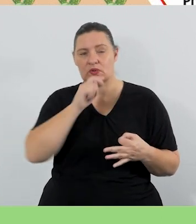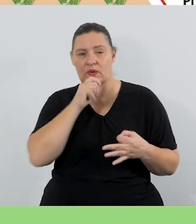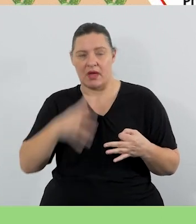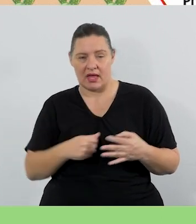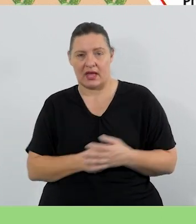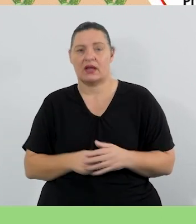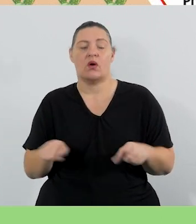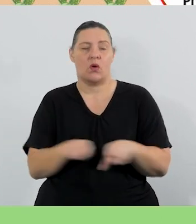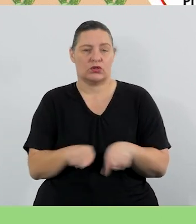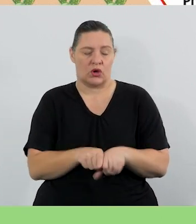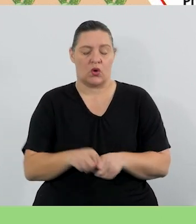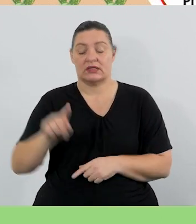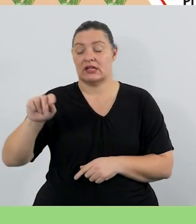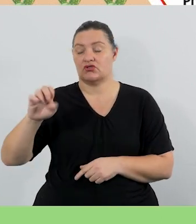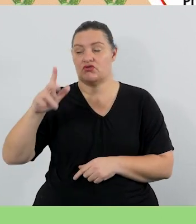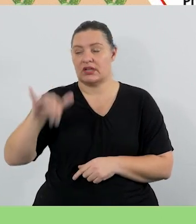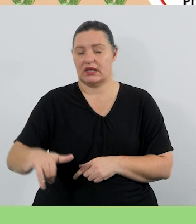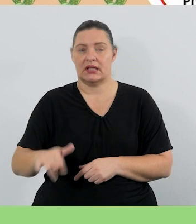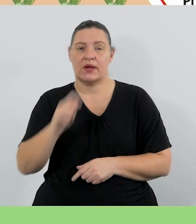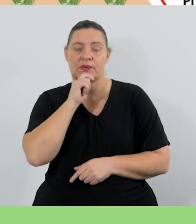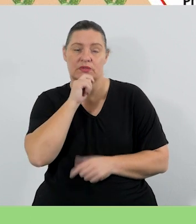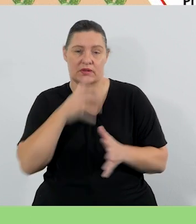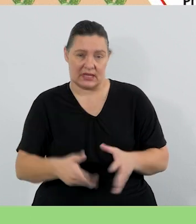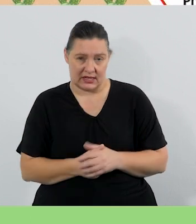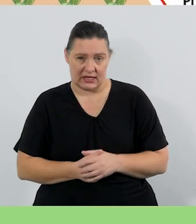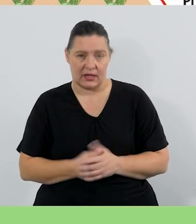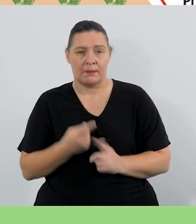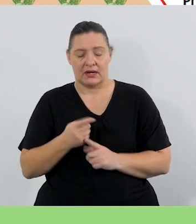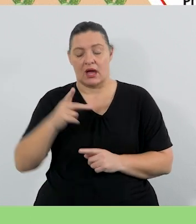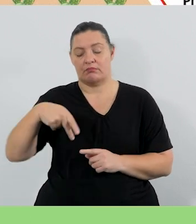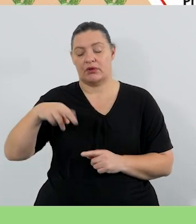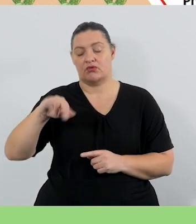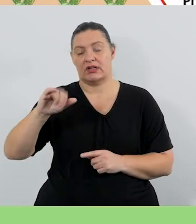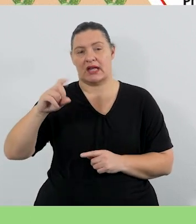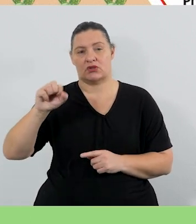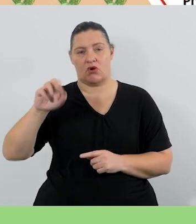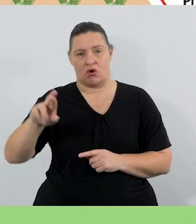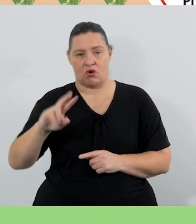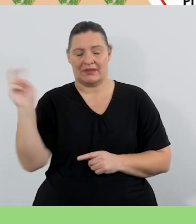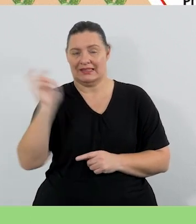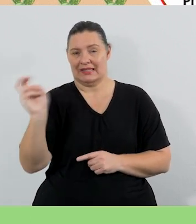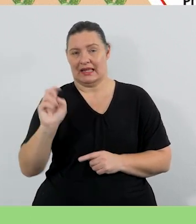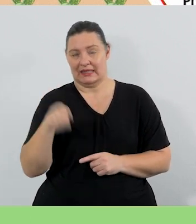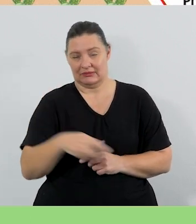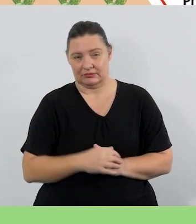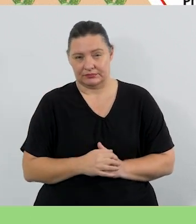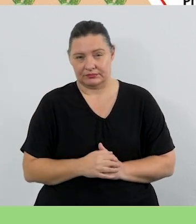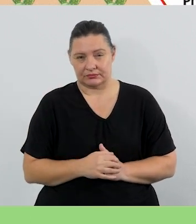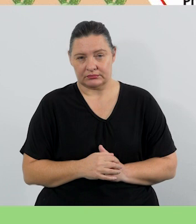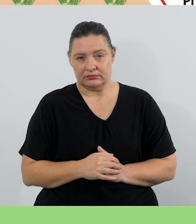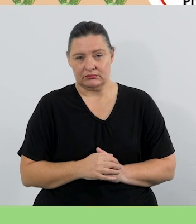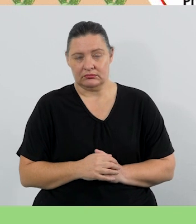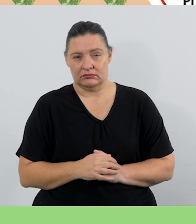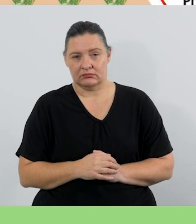secondary consumers, and our tertiary consumer, which is our predator, the rattlesnake.